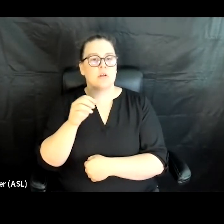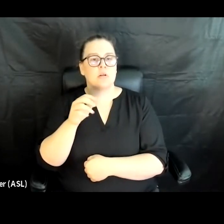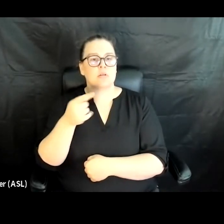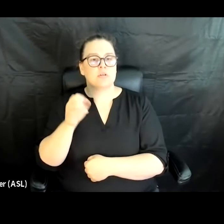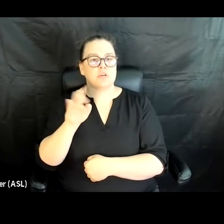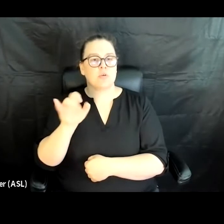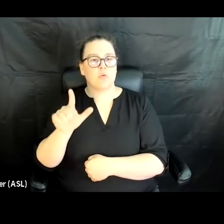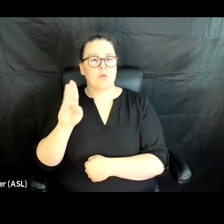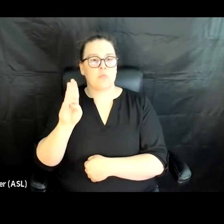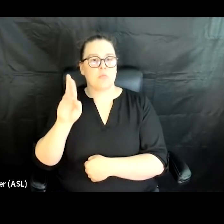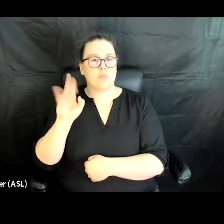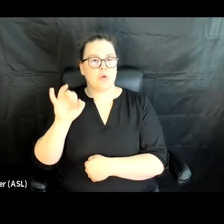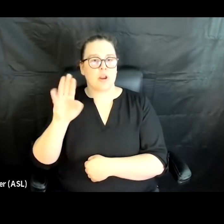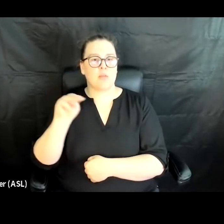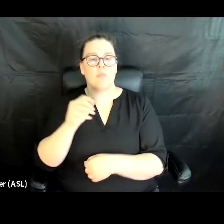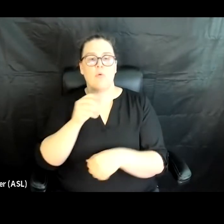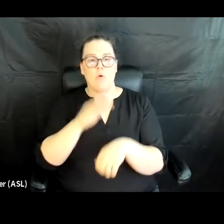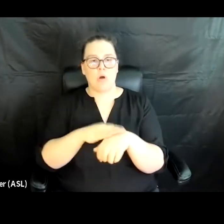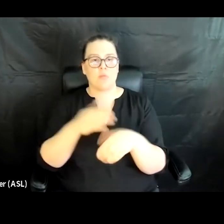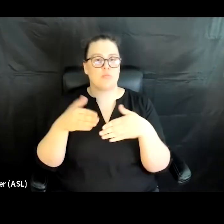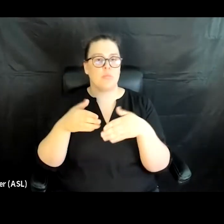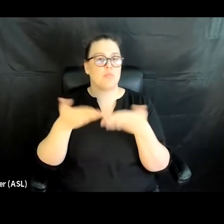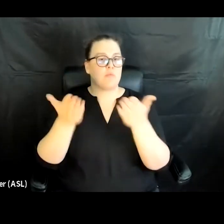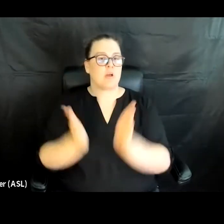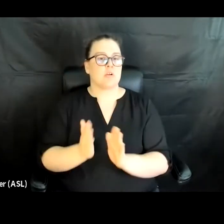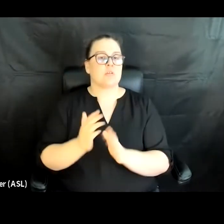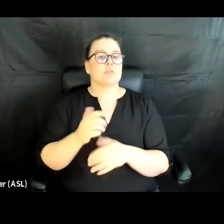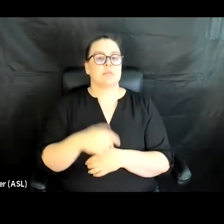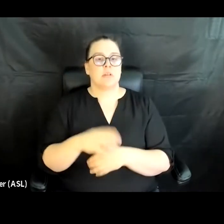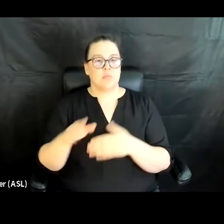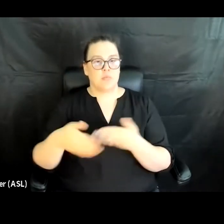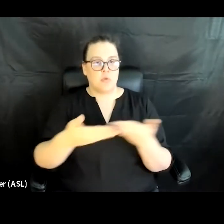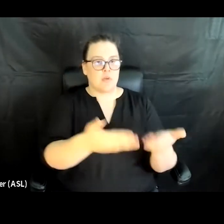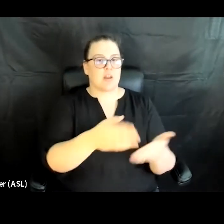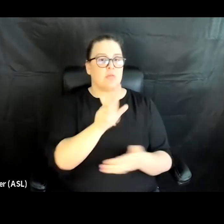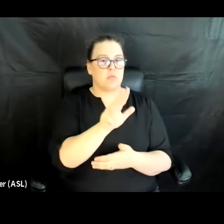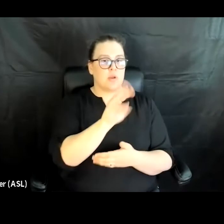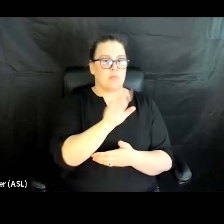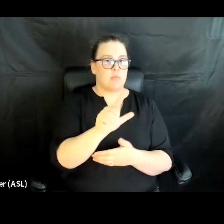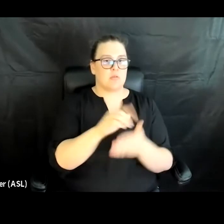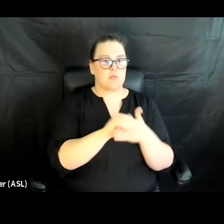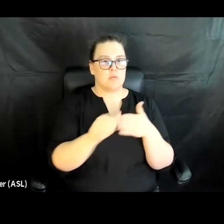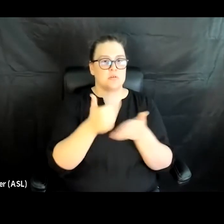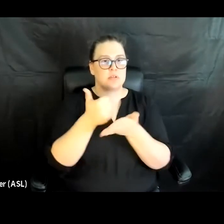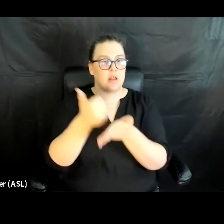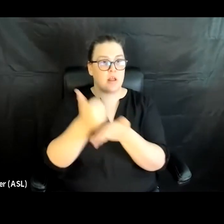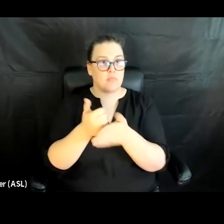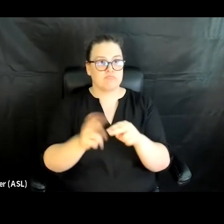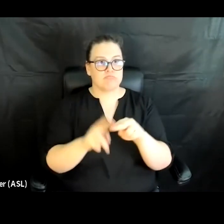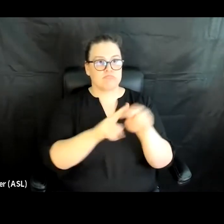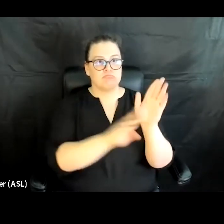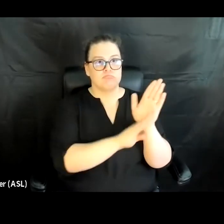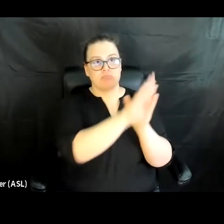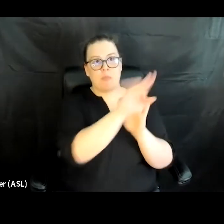opportunity. I think it was an amount of $3 million to help upscale this pilot program. We're part of a 20-member